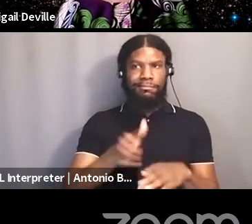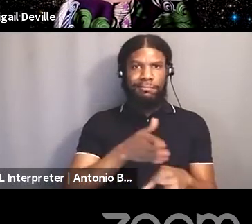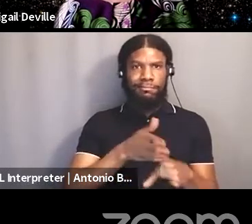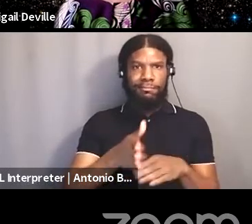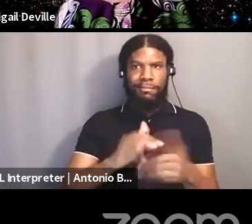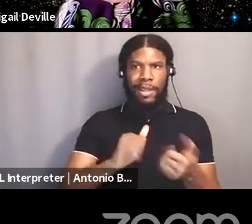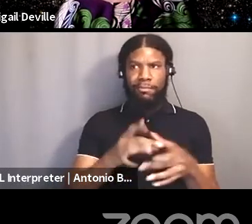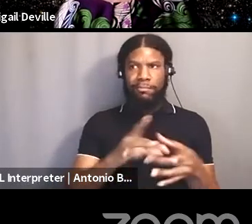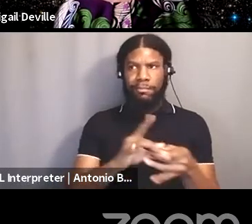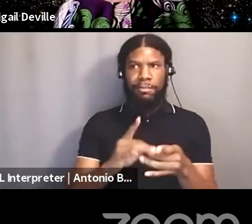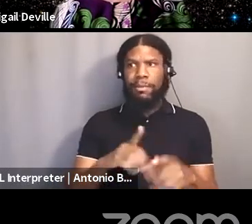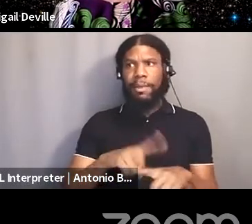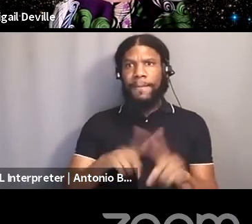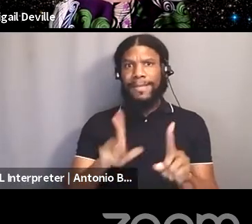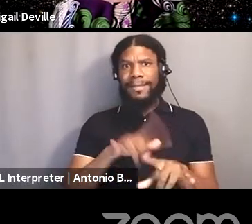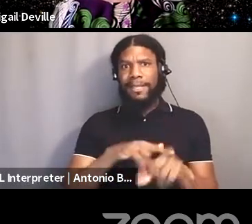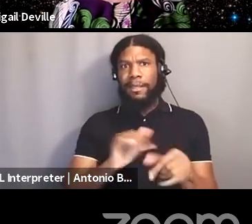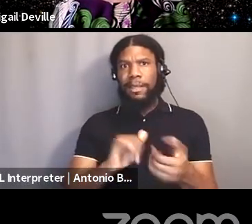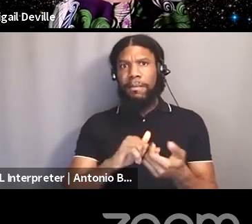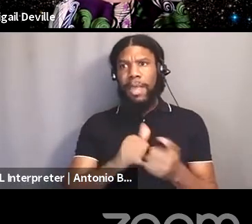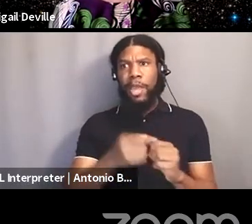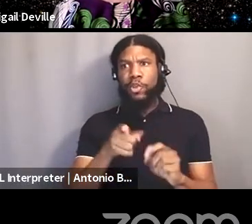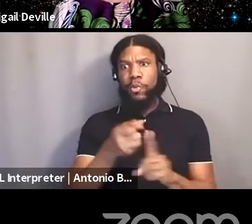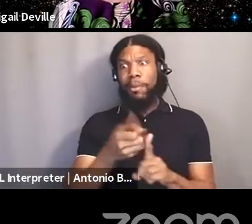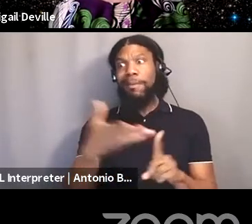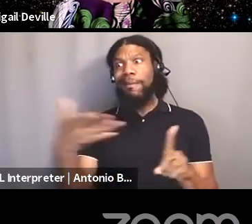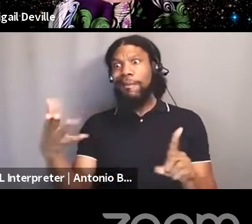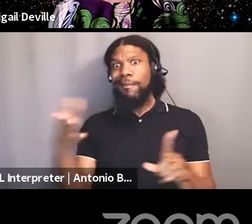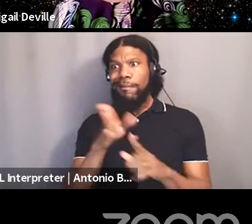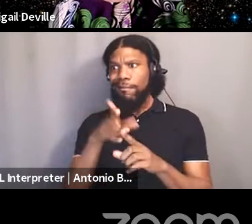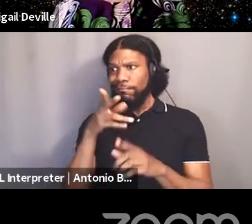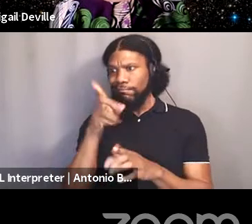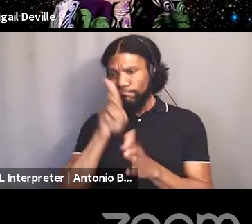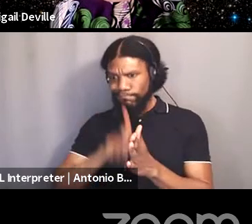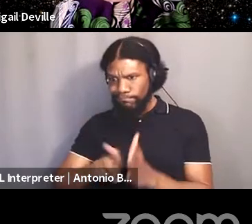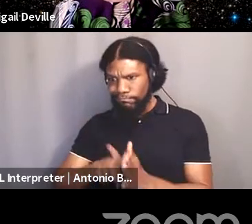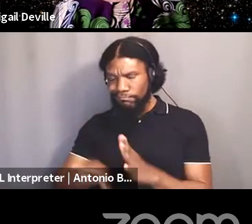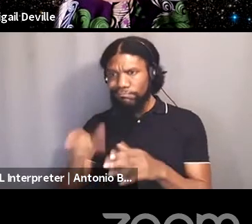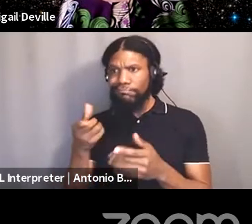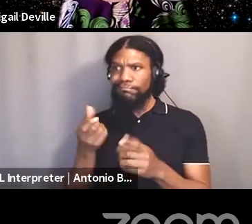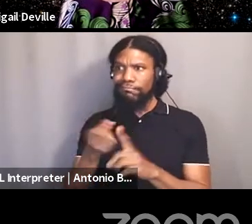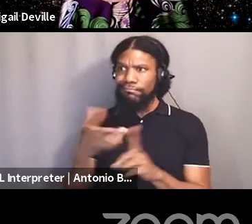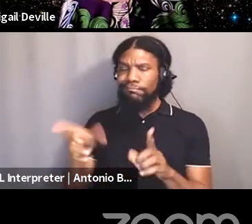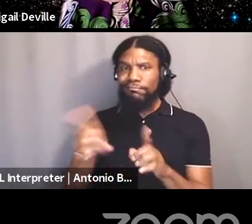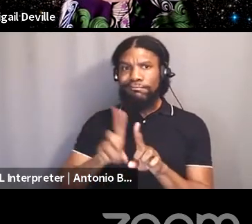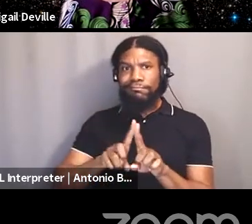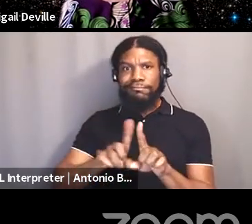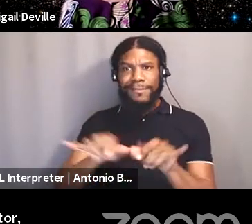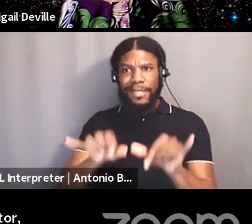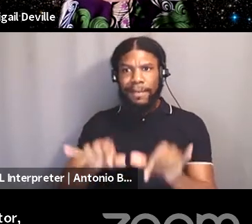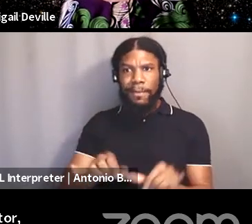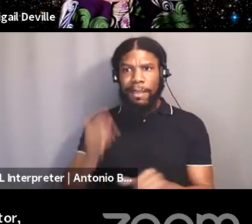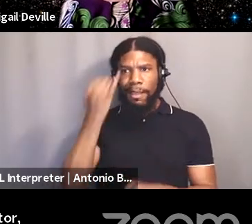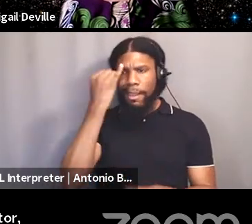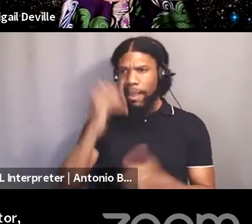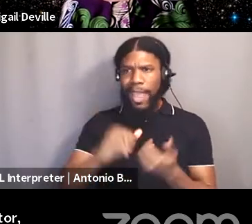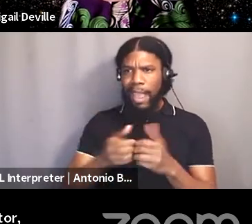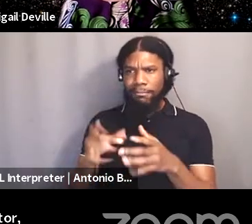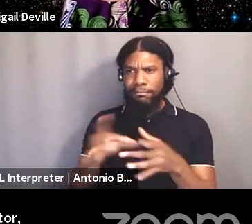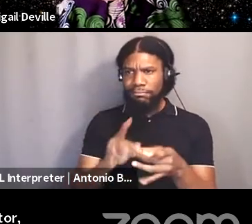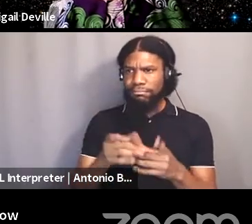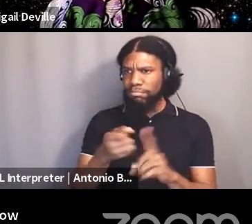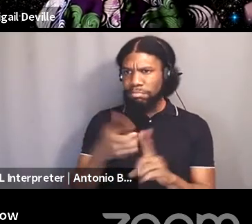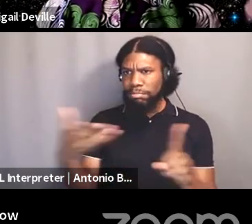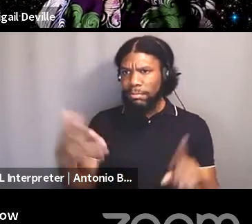away from it, but explore similar ideas? So I had just come off of working, having a show